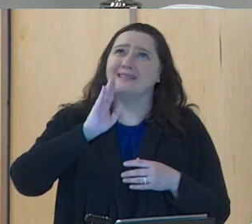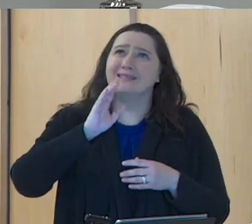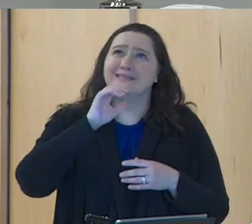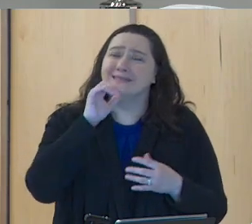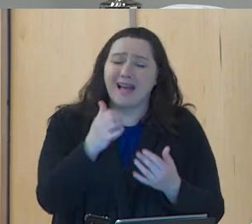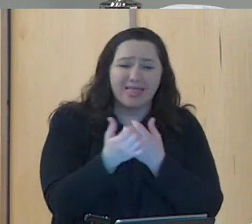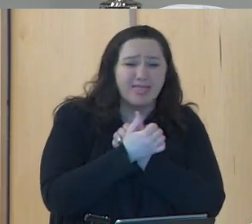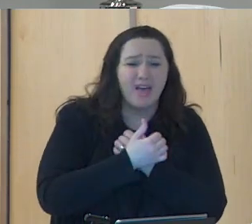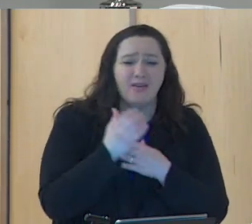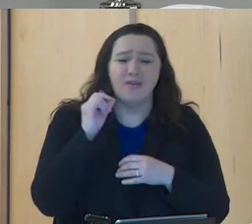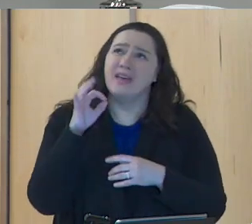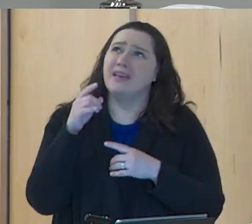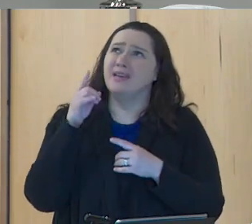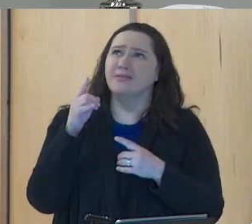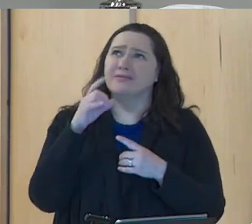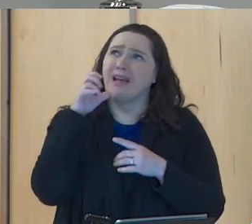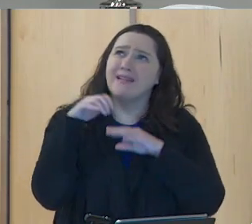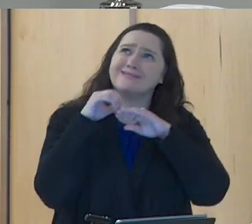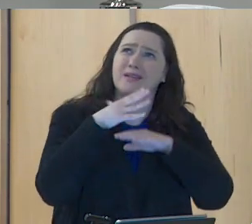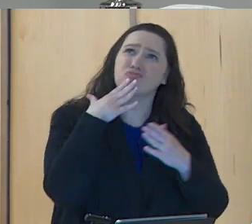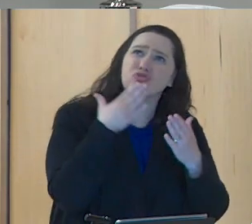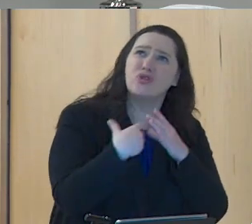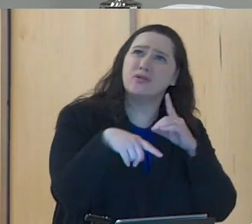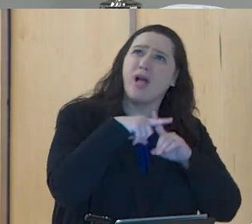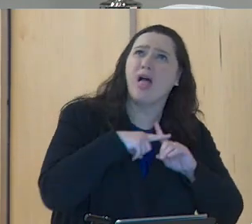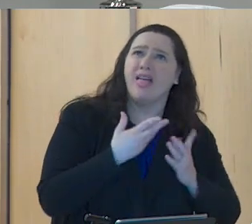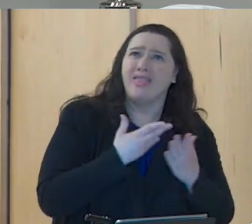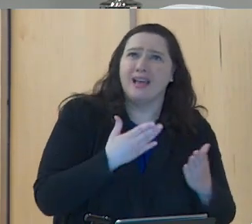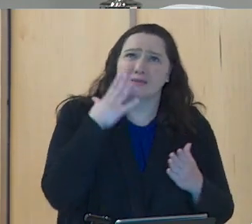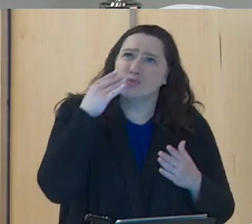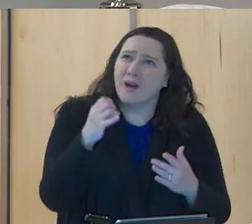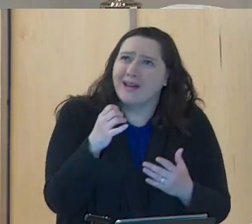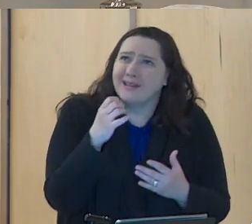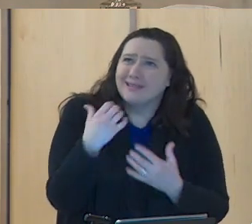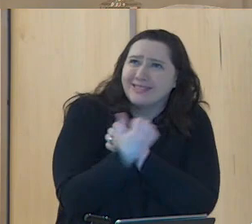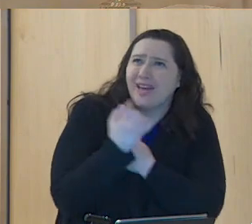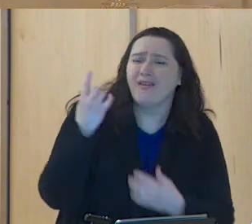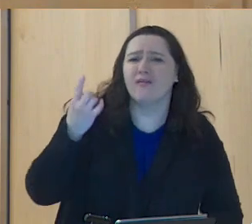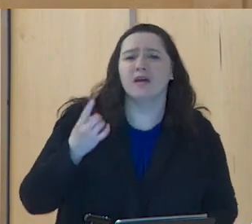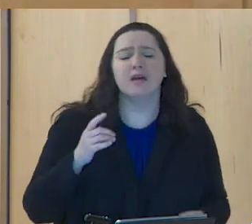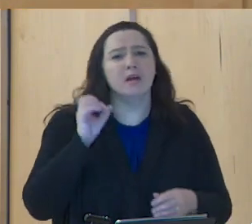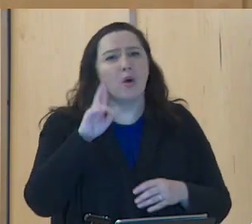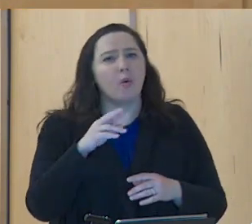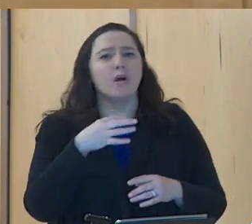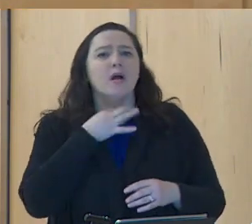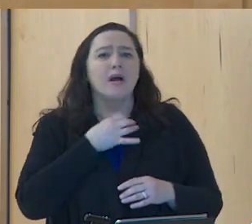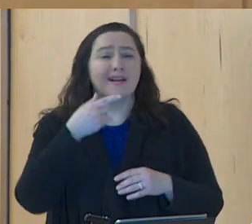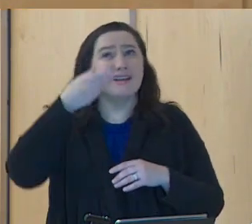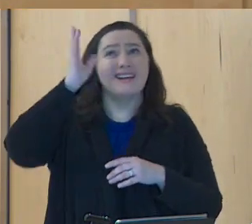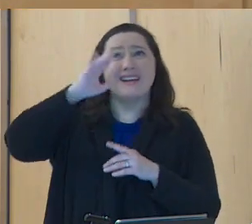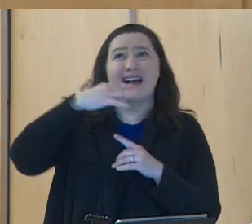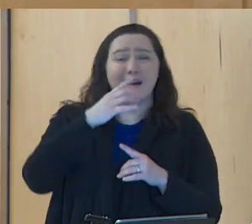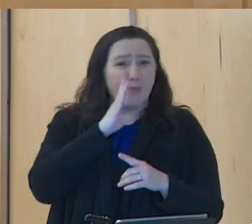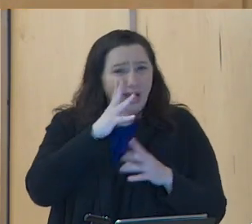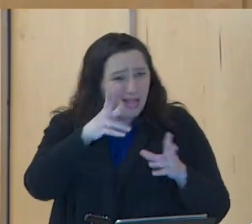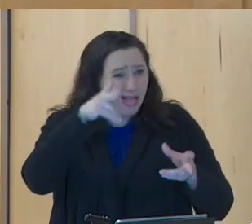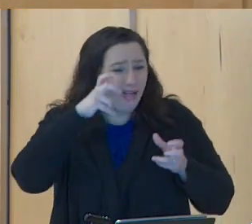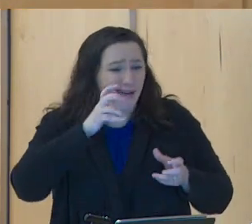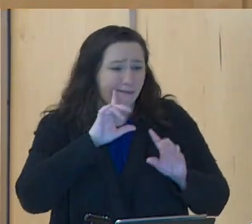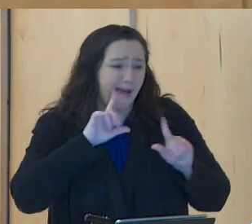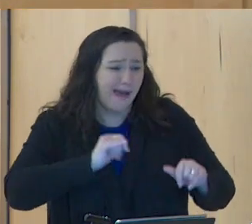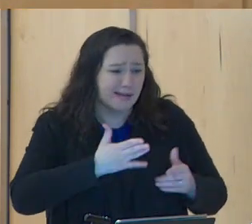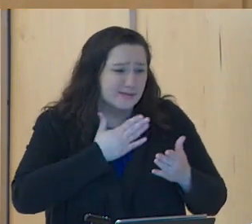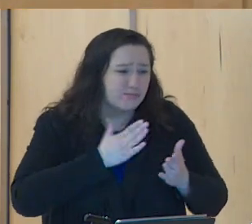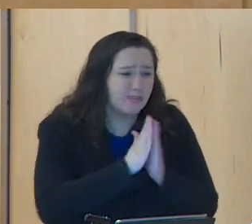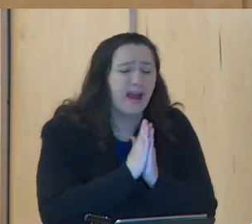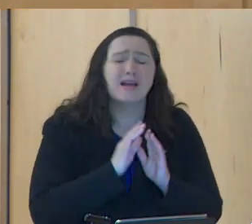life, then why should I love him? Or we might wonder, God said he was going to hear and answer all of our prayers, and it